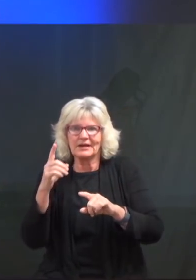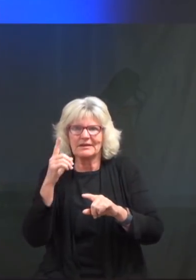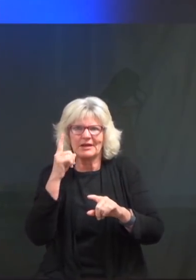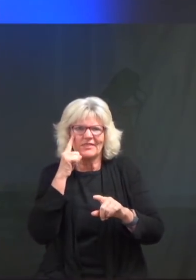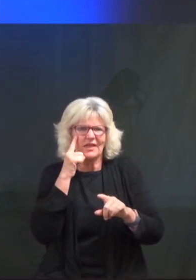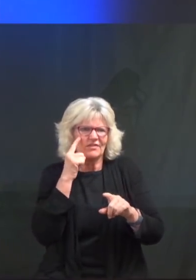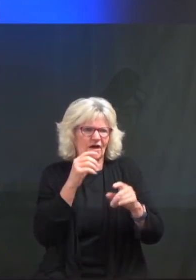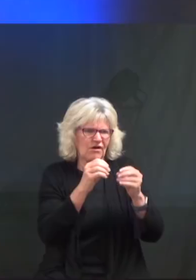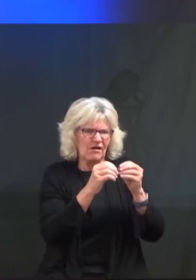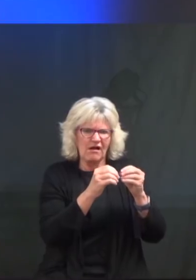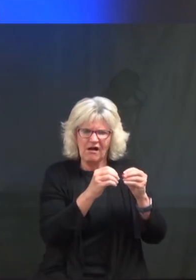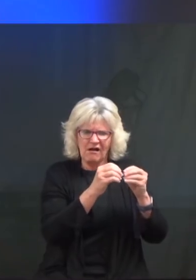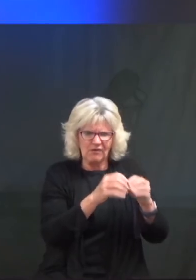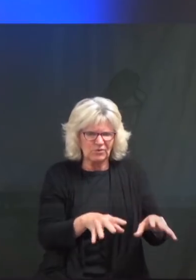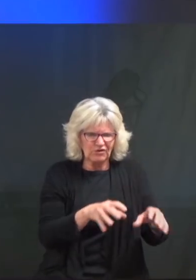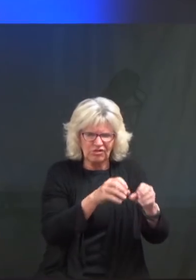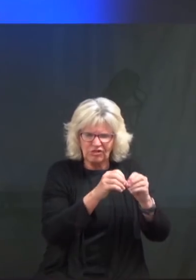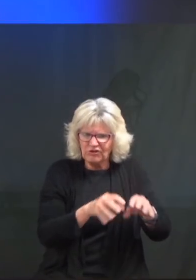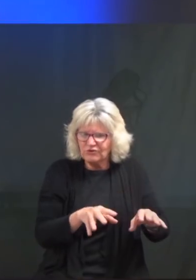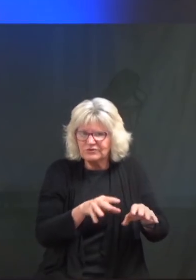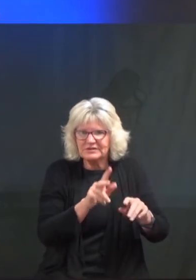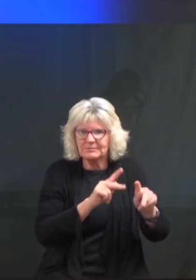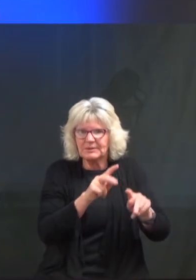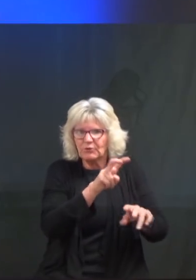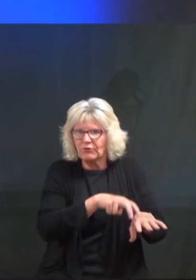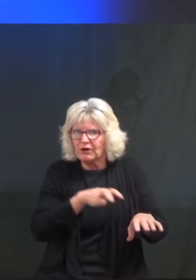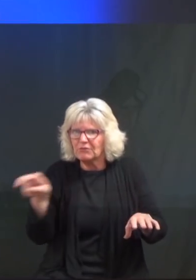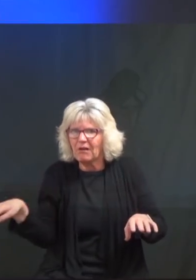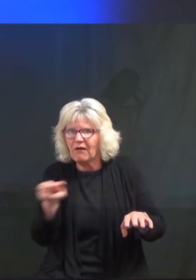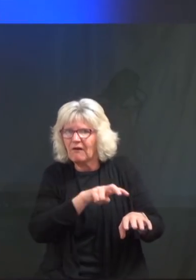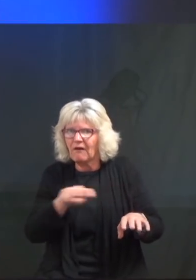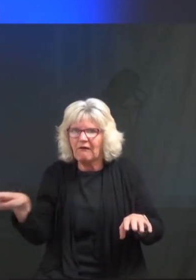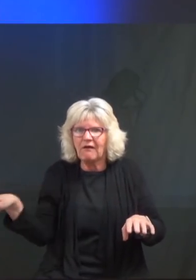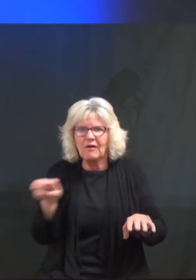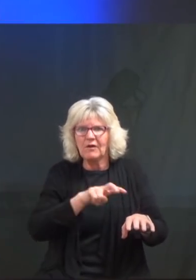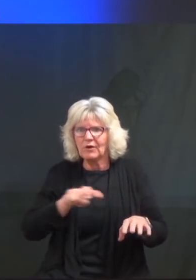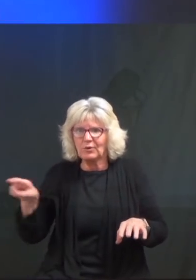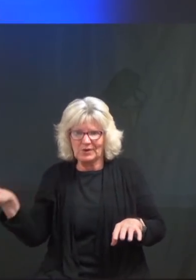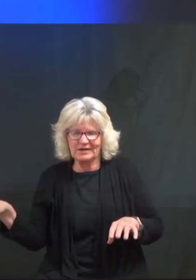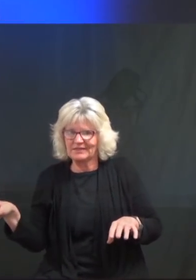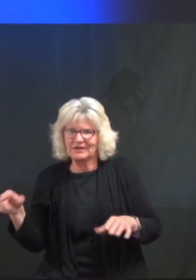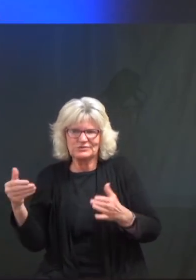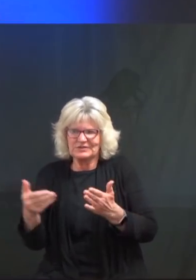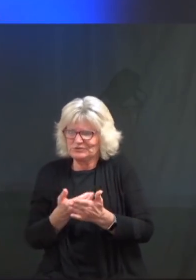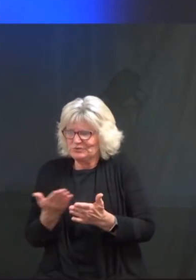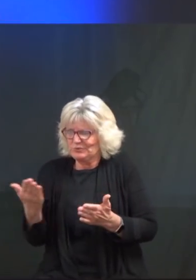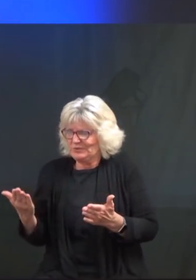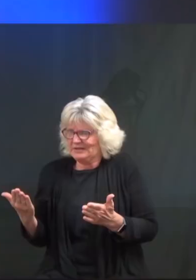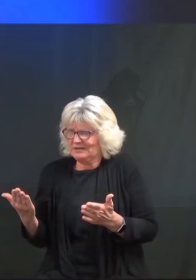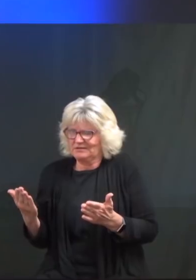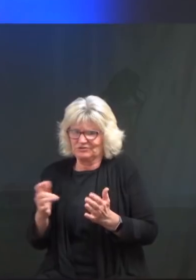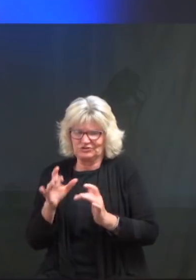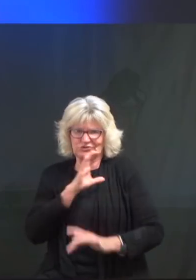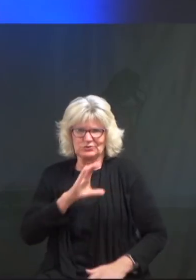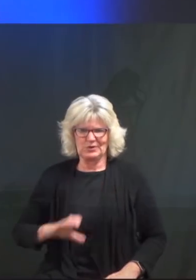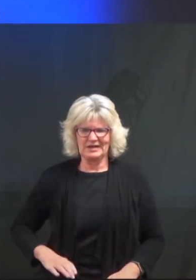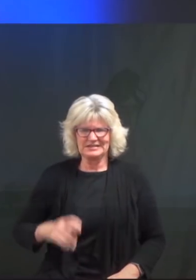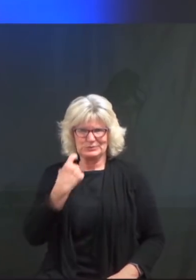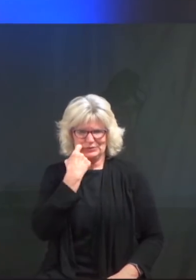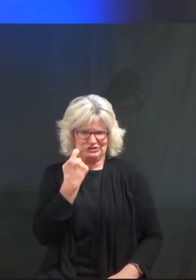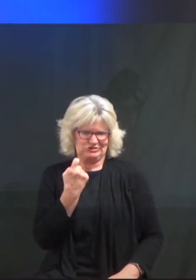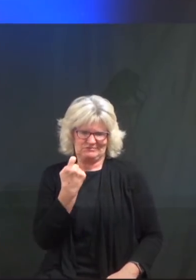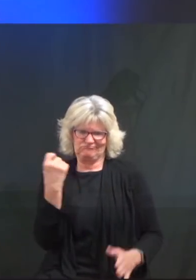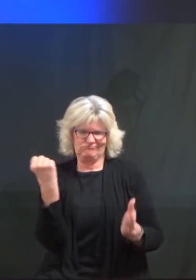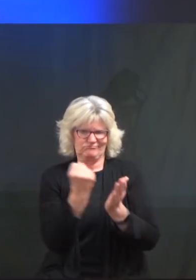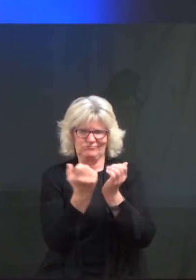we're losing these people to this Paul guy, to this new thing, Jesus Christ, whoever he is, that one that we just crucified.